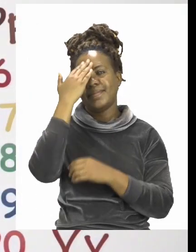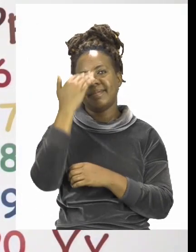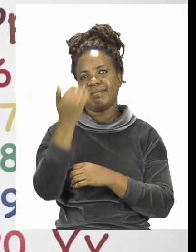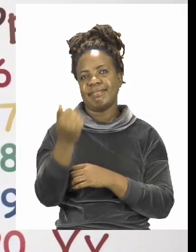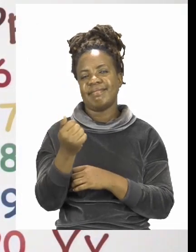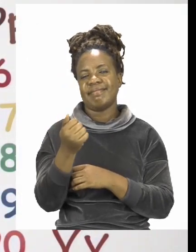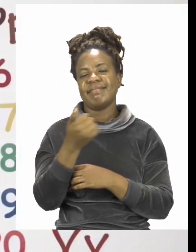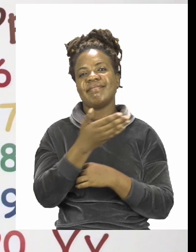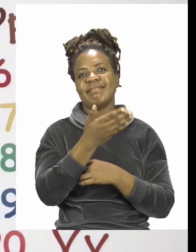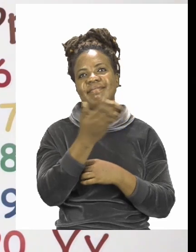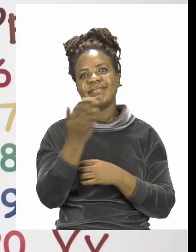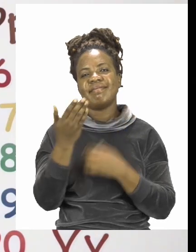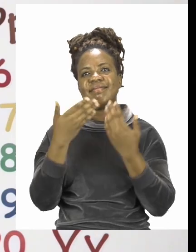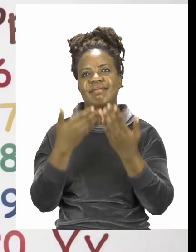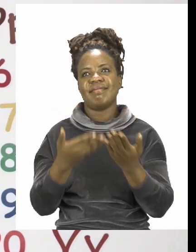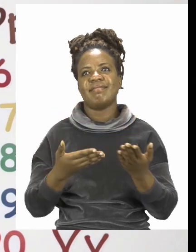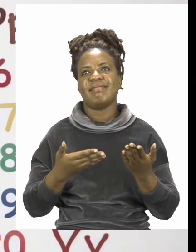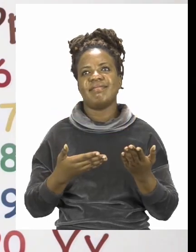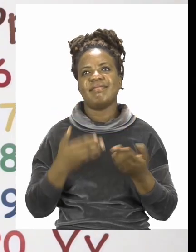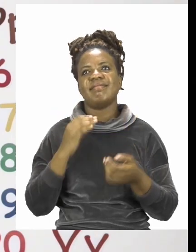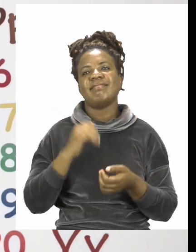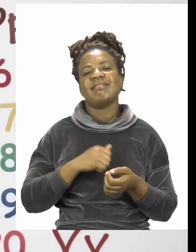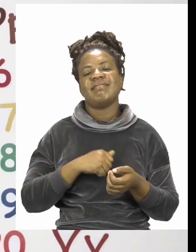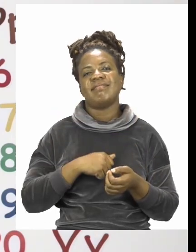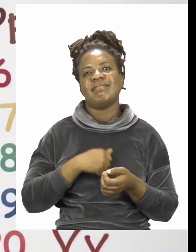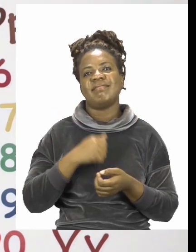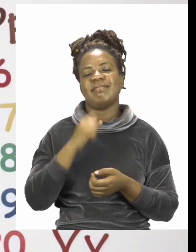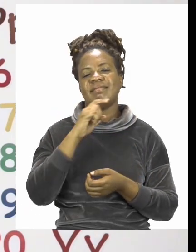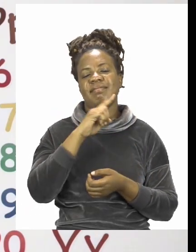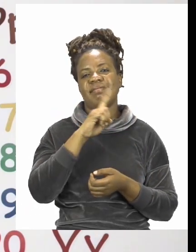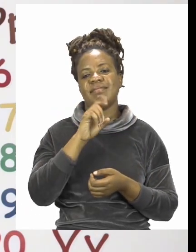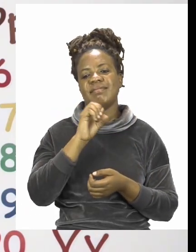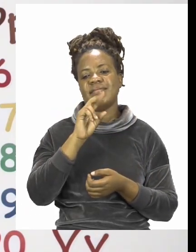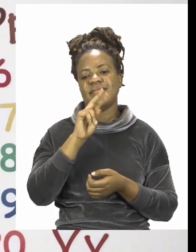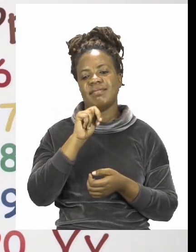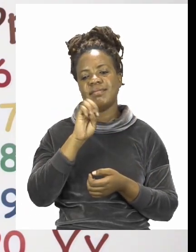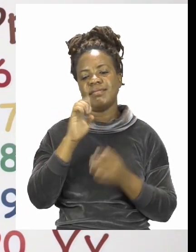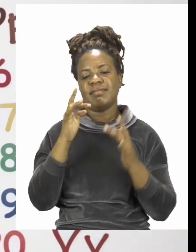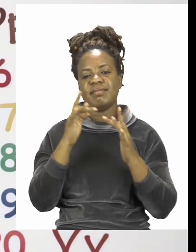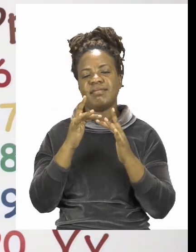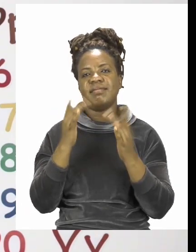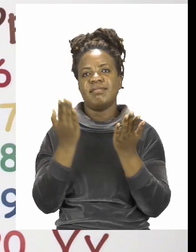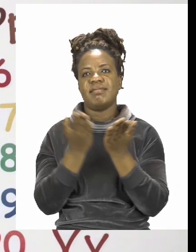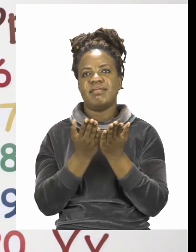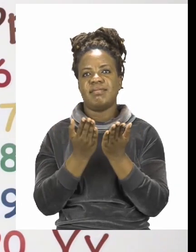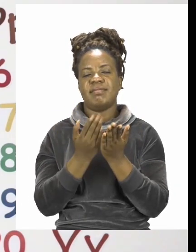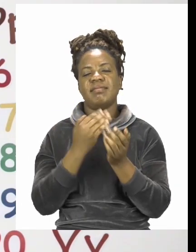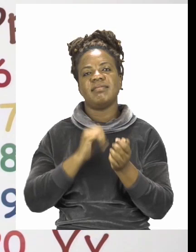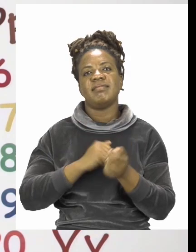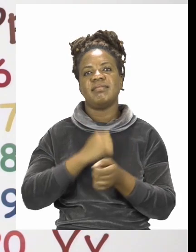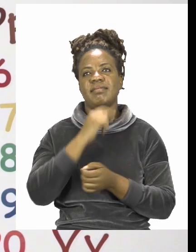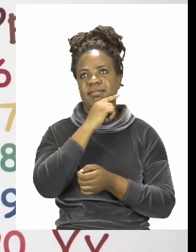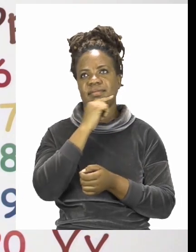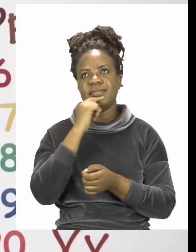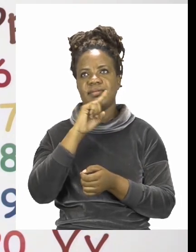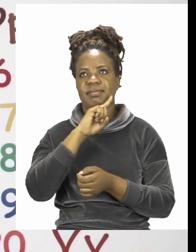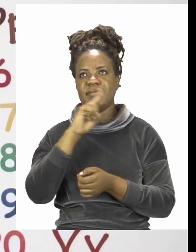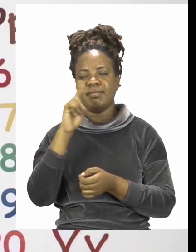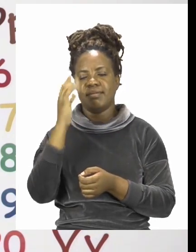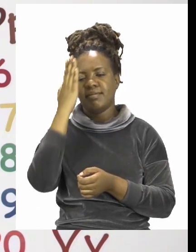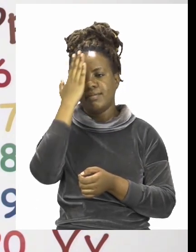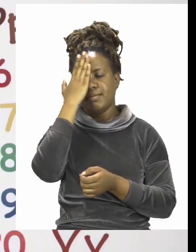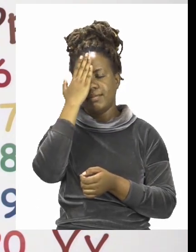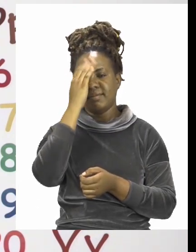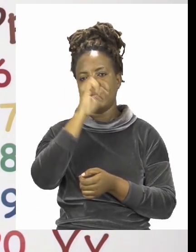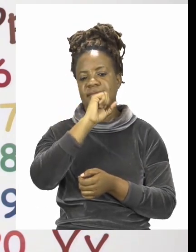Hello everyone and welcome to My Zone Online School. My name is Teacher Mutsa and thank